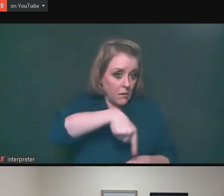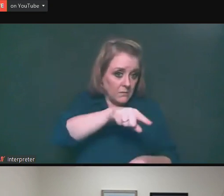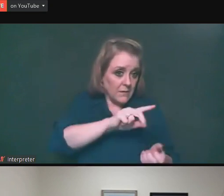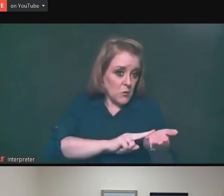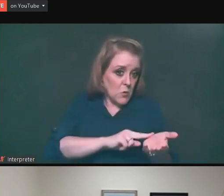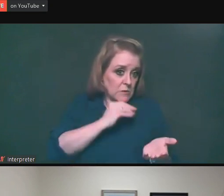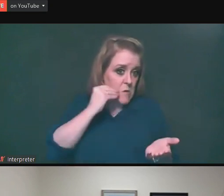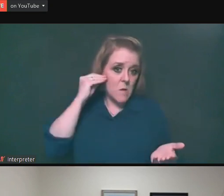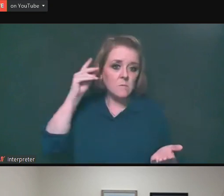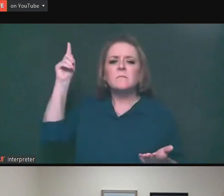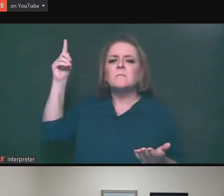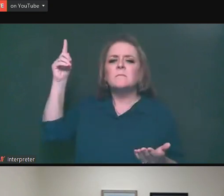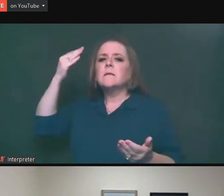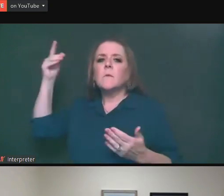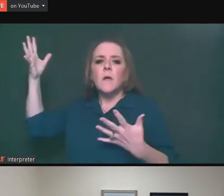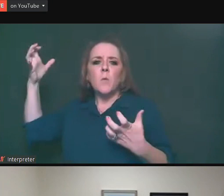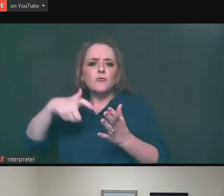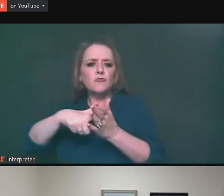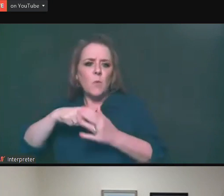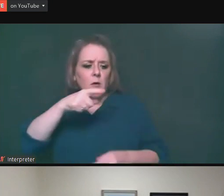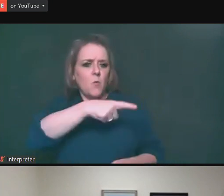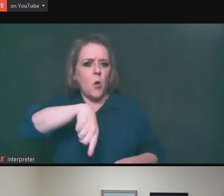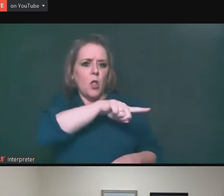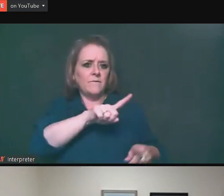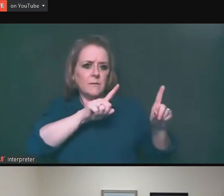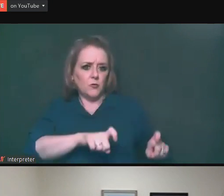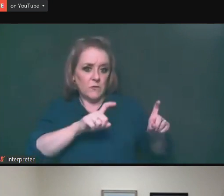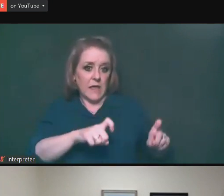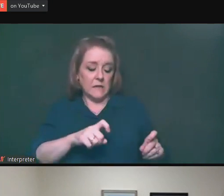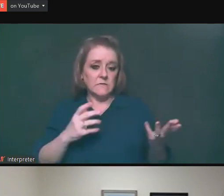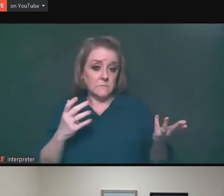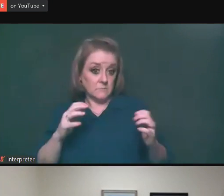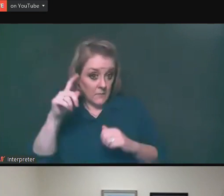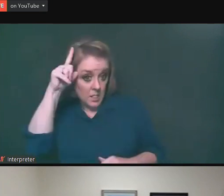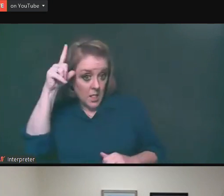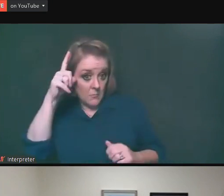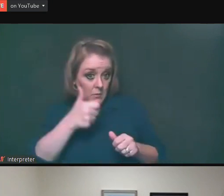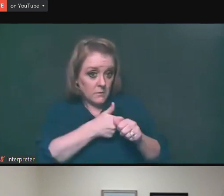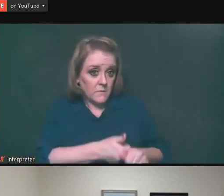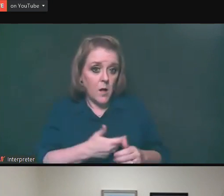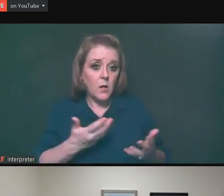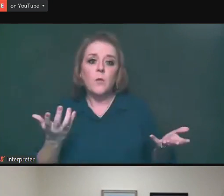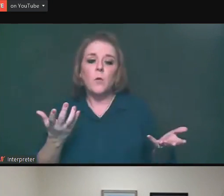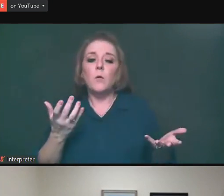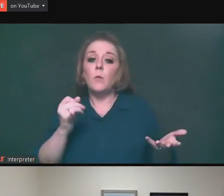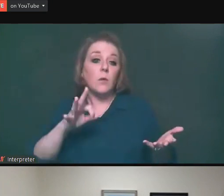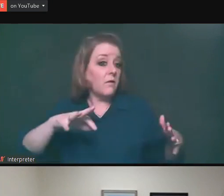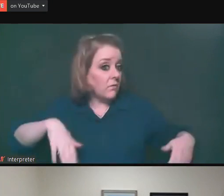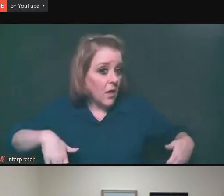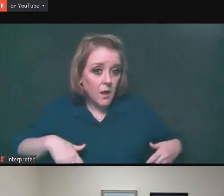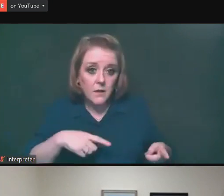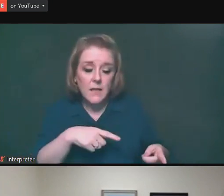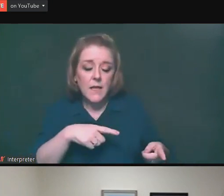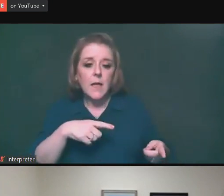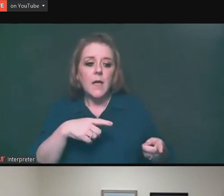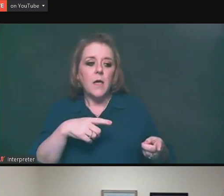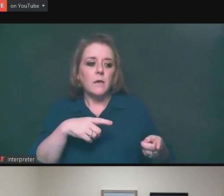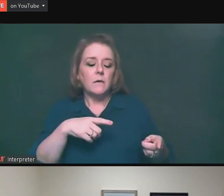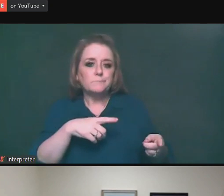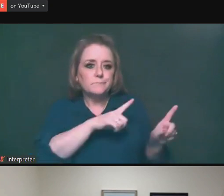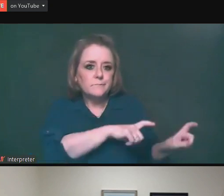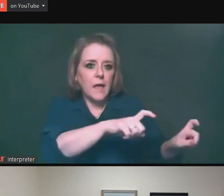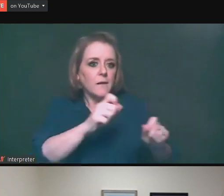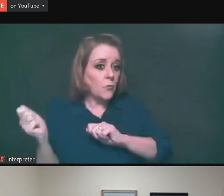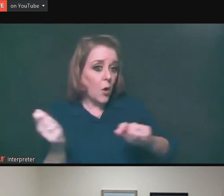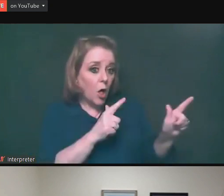tested. And where is Lubbock with this? And if we haven't gotten to all the nursing homes, when